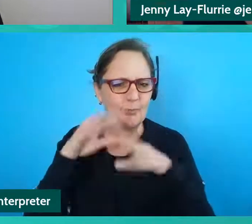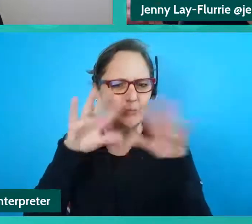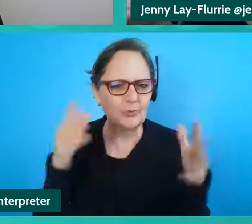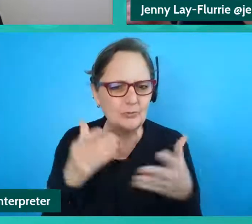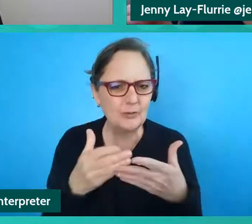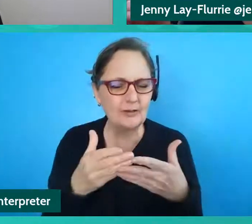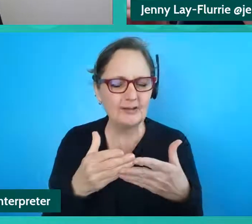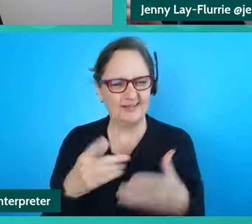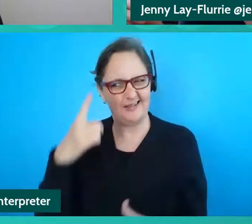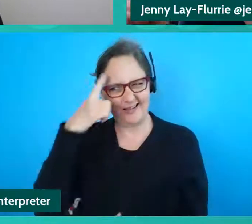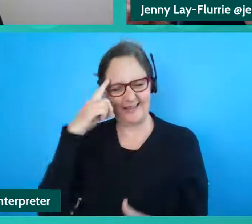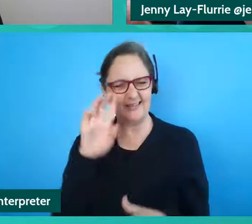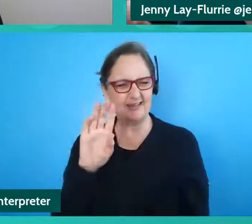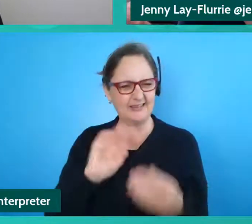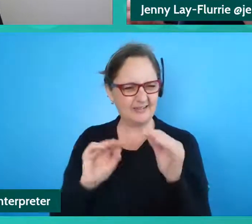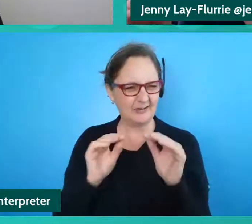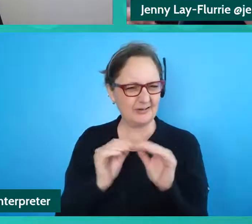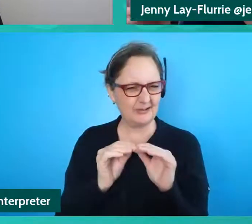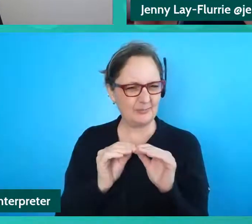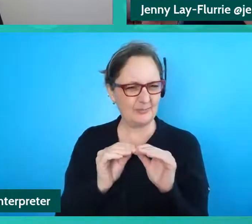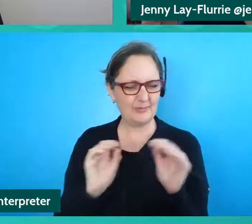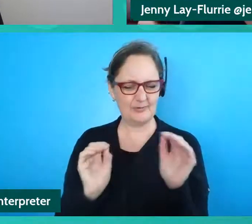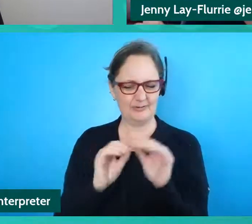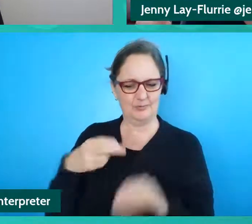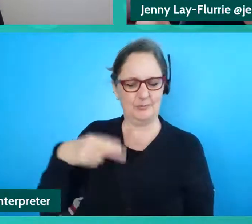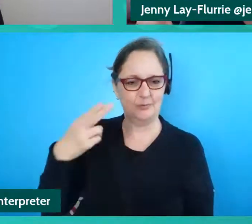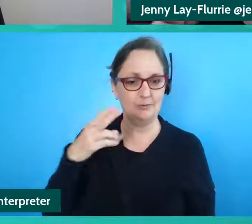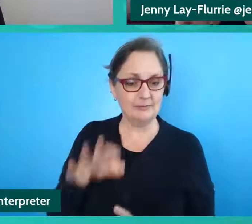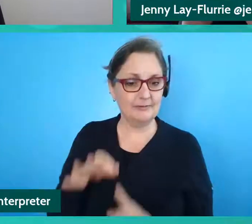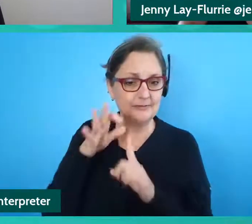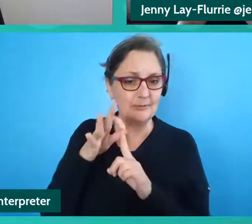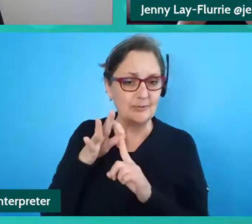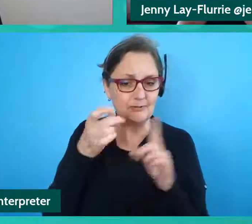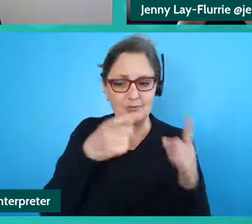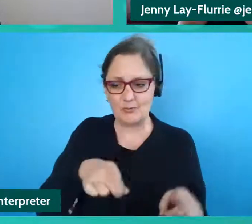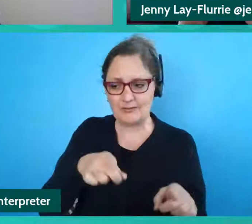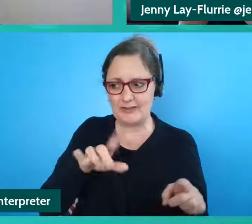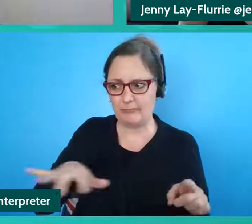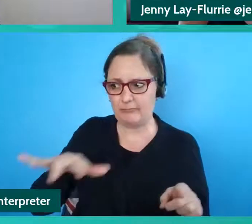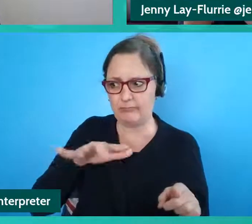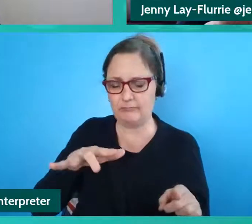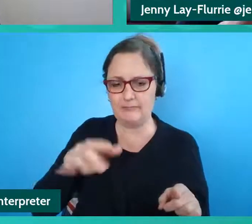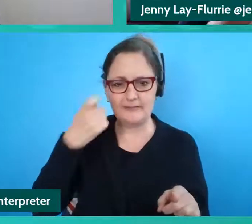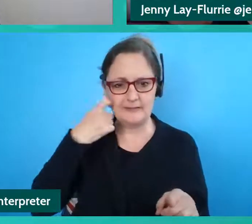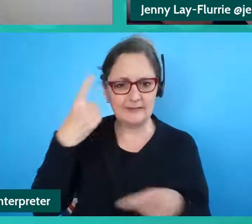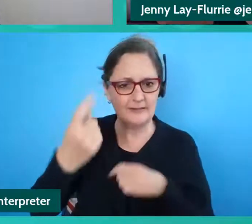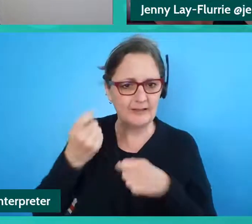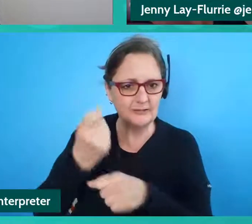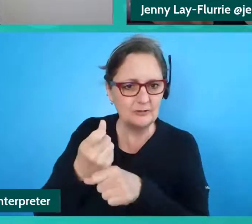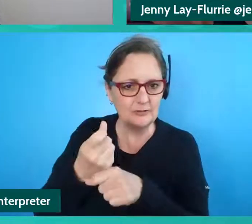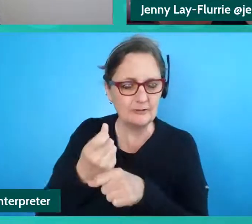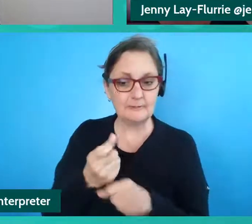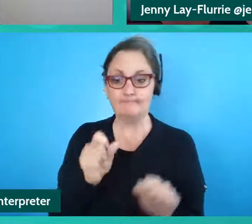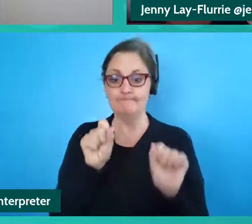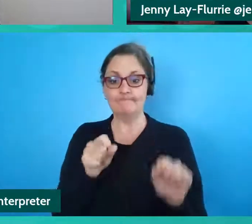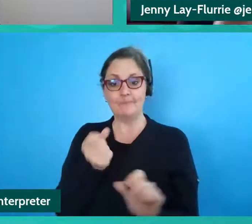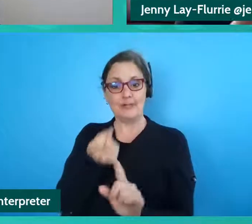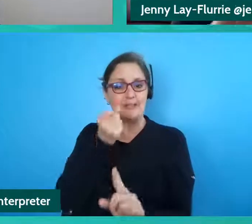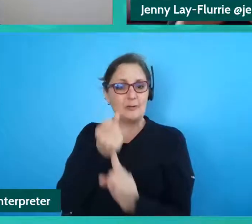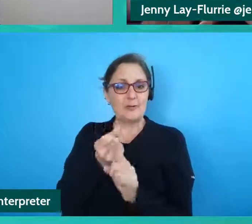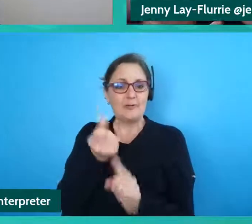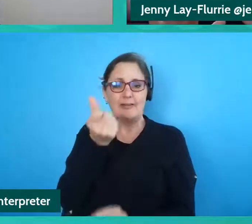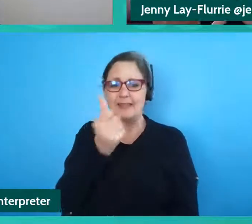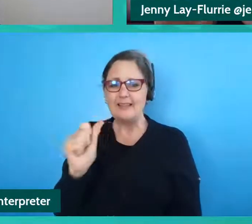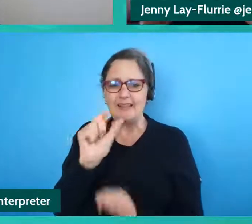higher, particularly when we look at what's happened in the last year. It's something that can impact you at any point in life, on